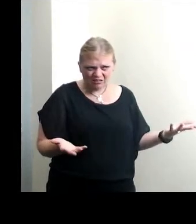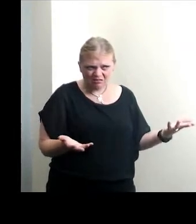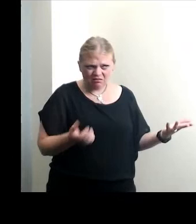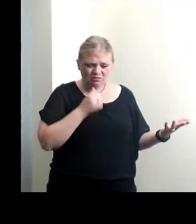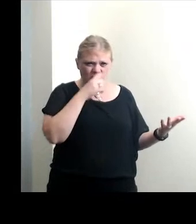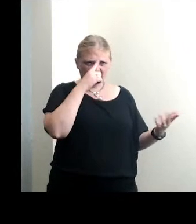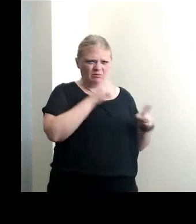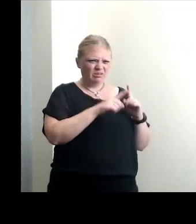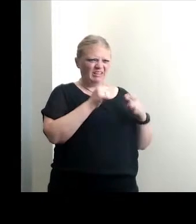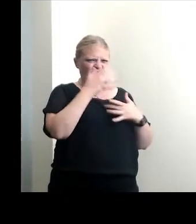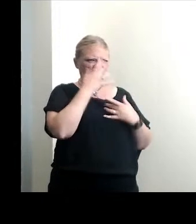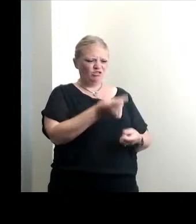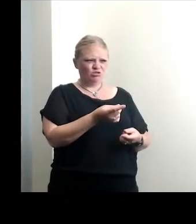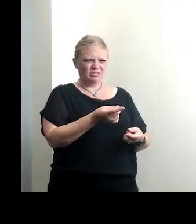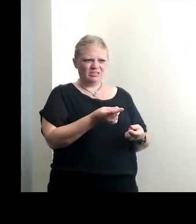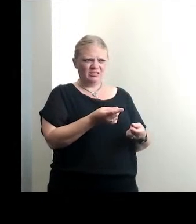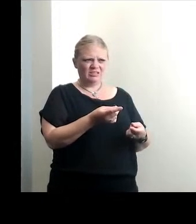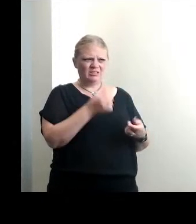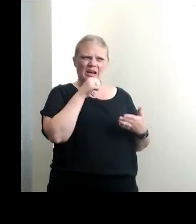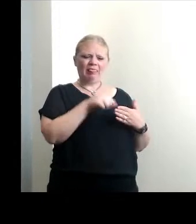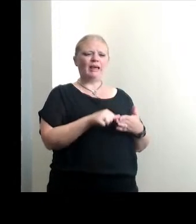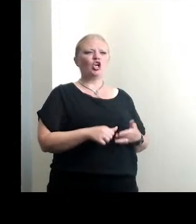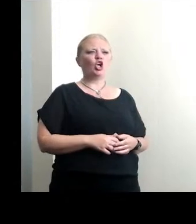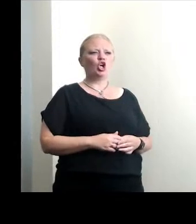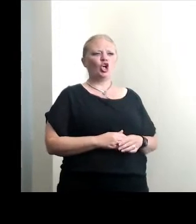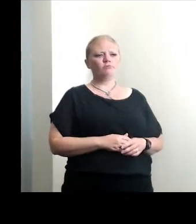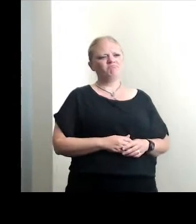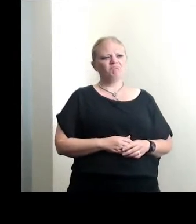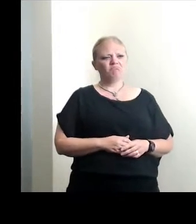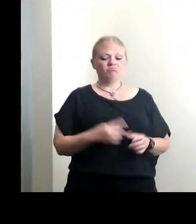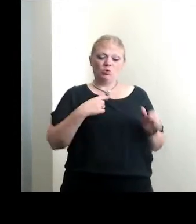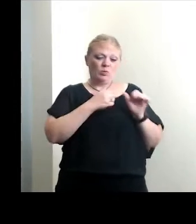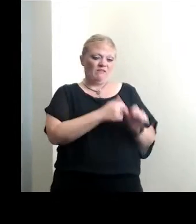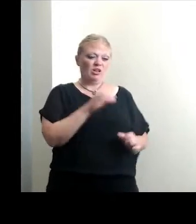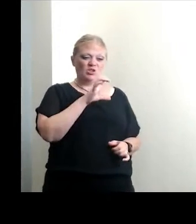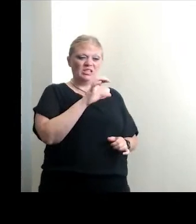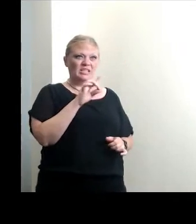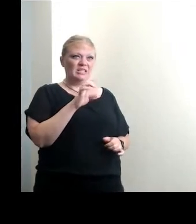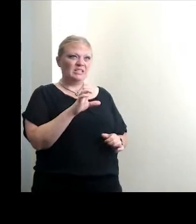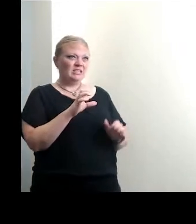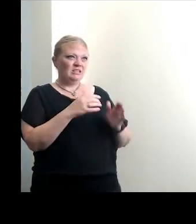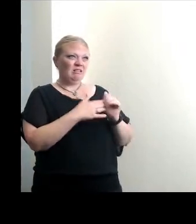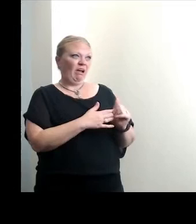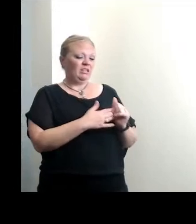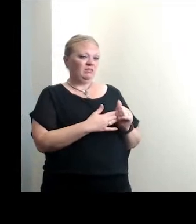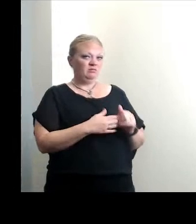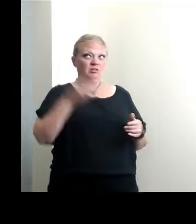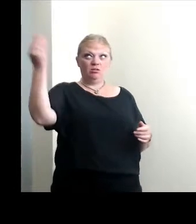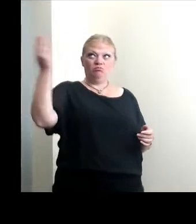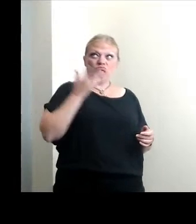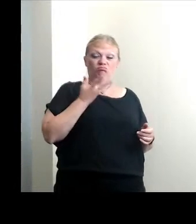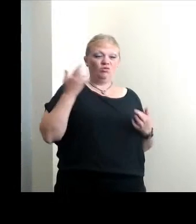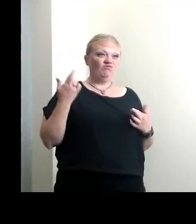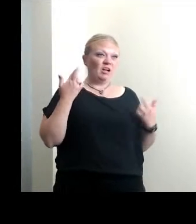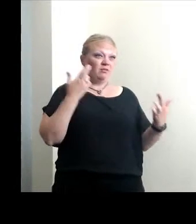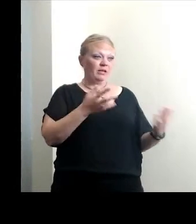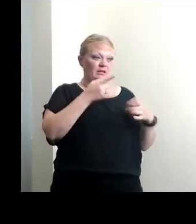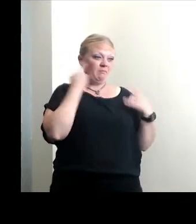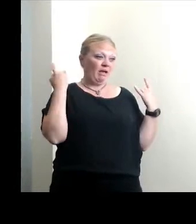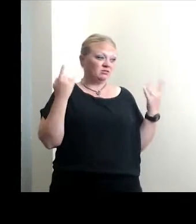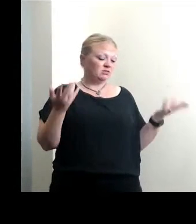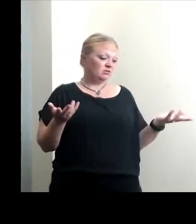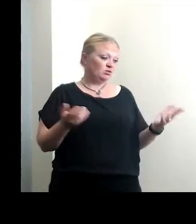just interesting that he issued the letter. We follow CDC guidance, and the CDC guidance was recommended mask